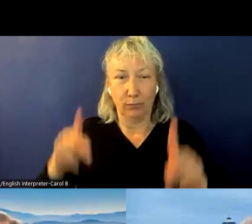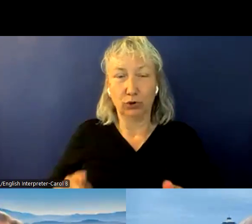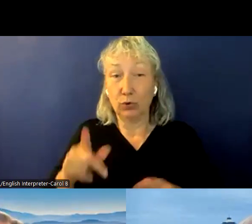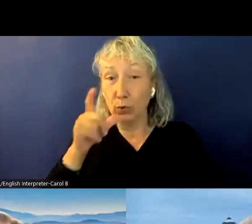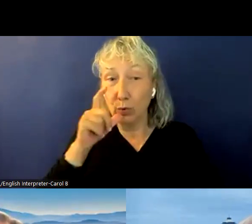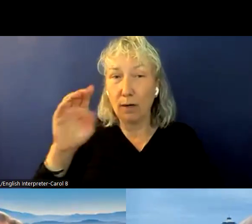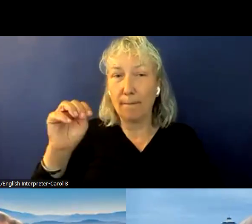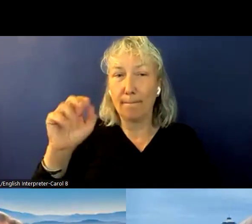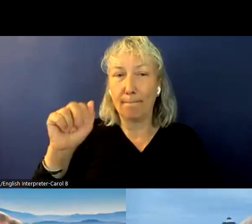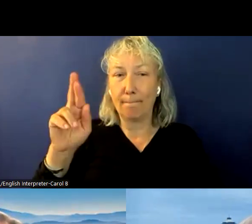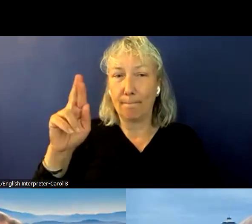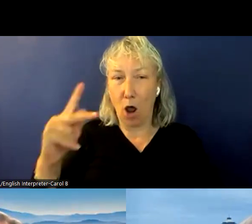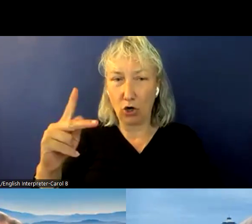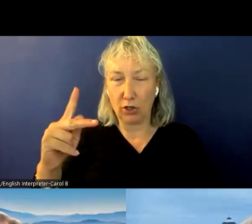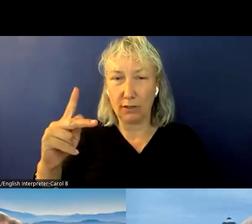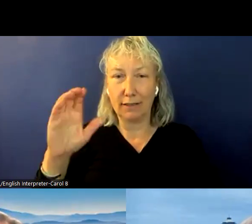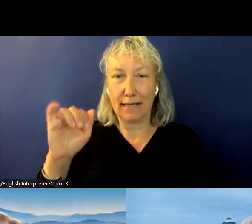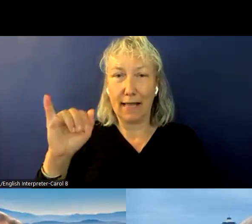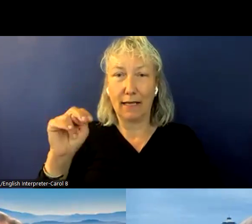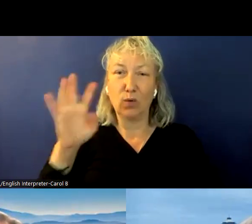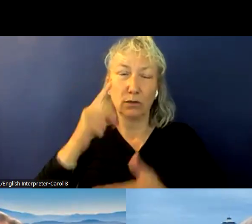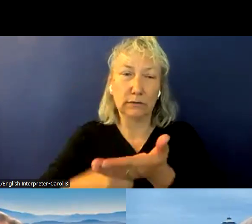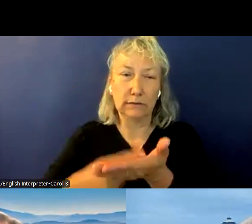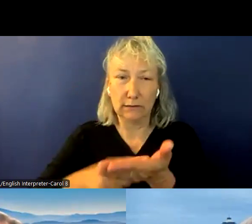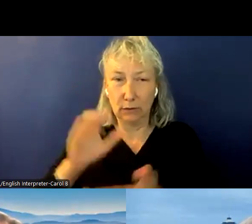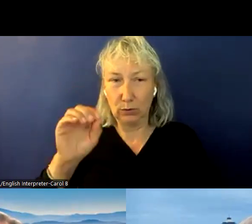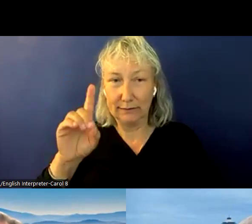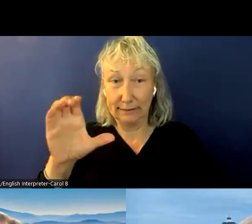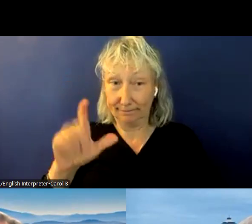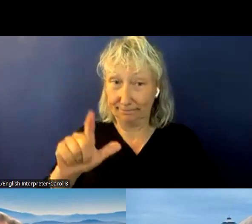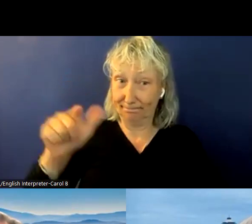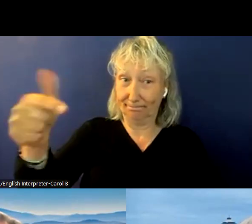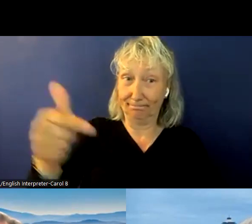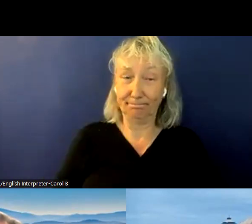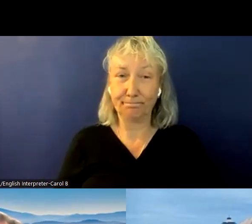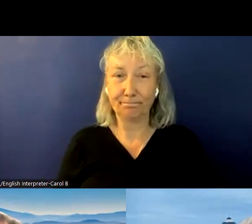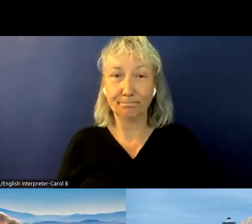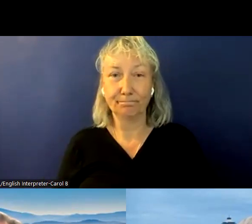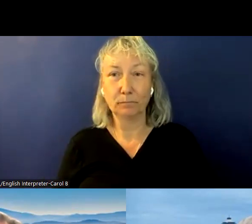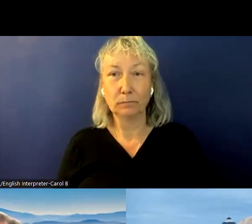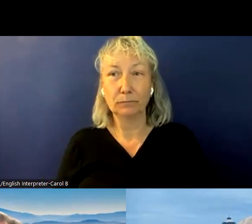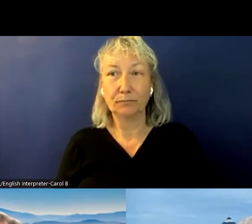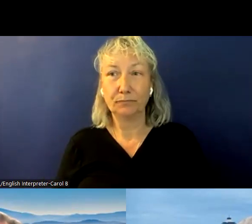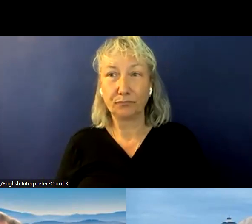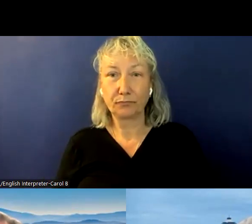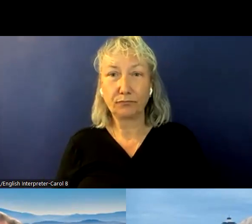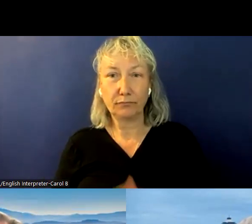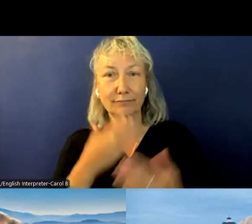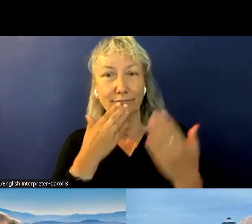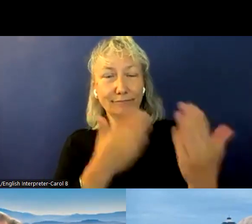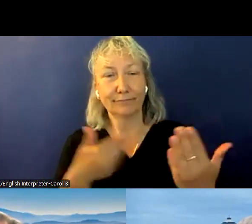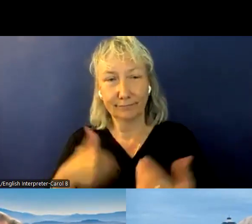King, to talk about ODC. So, Mark. Thank you. I am Mark